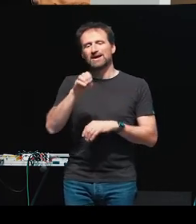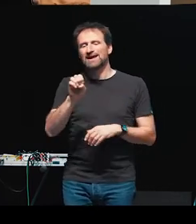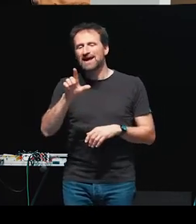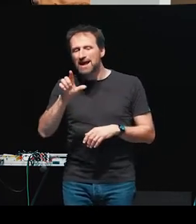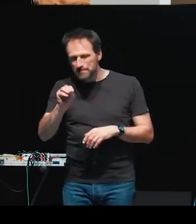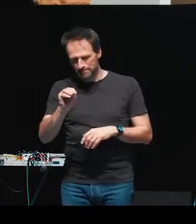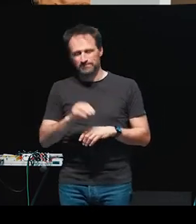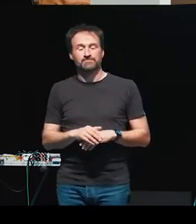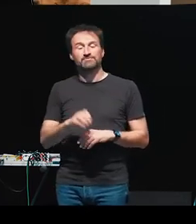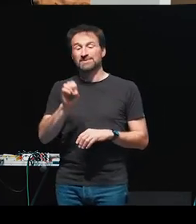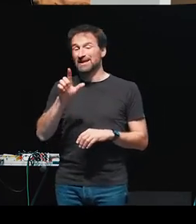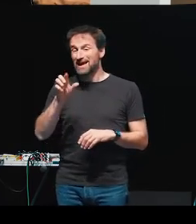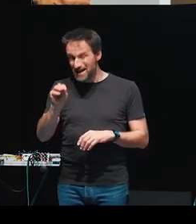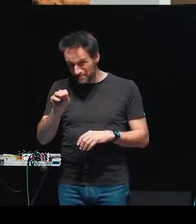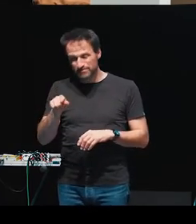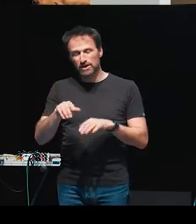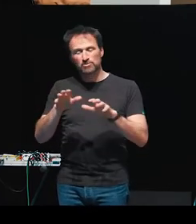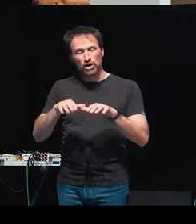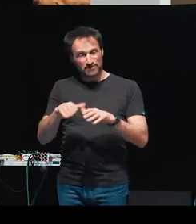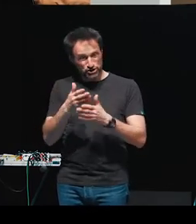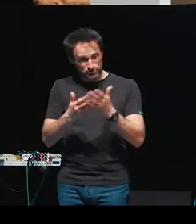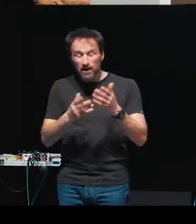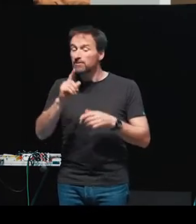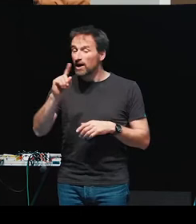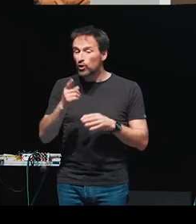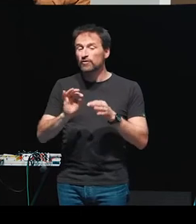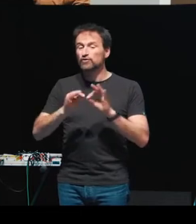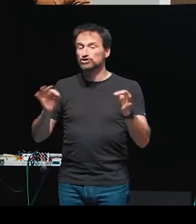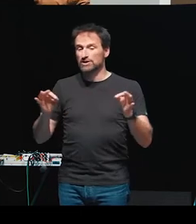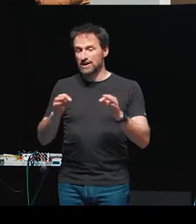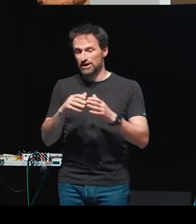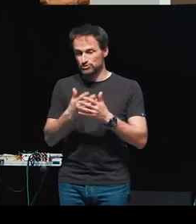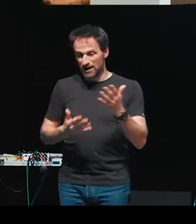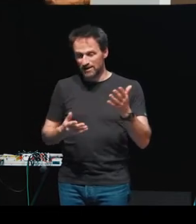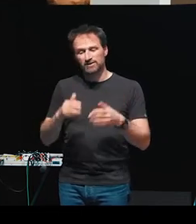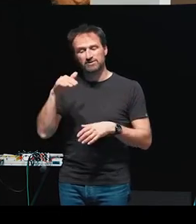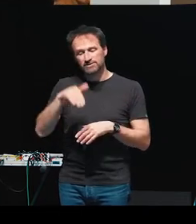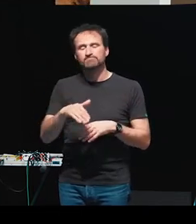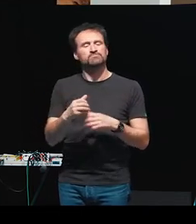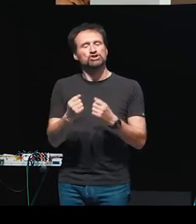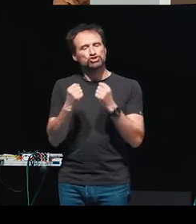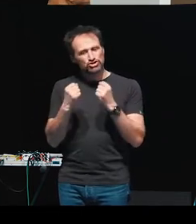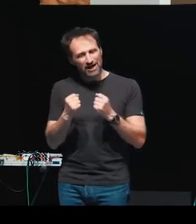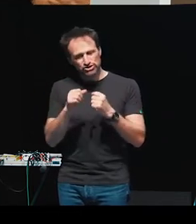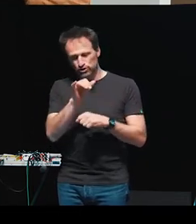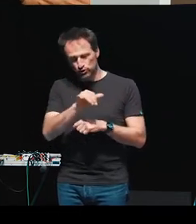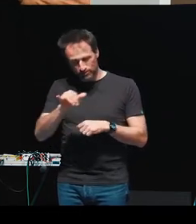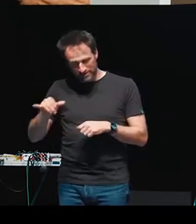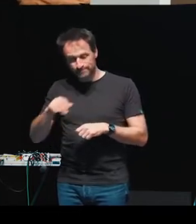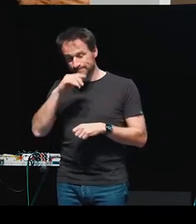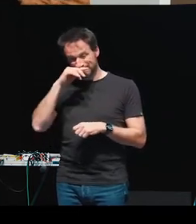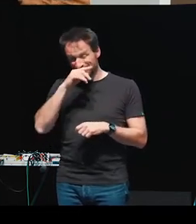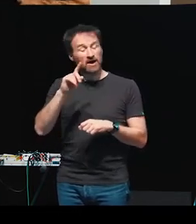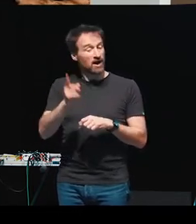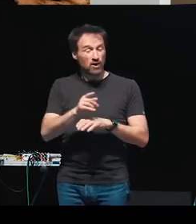is a programming language. It's also a functional language, which has static types. It is immutable only, which